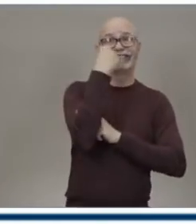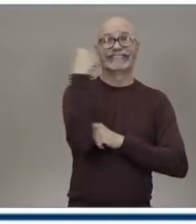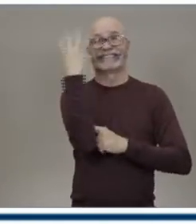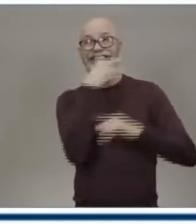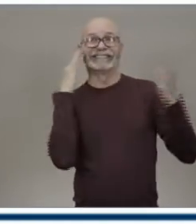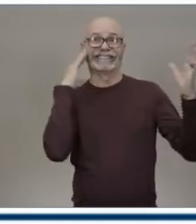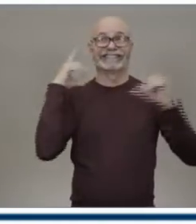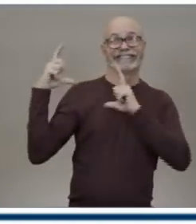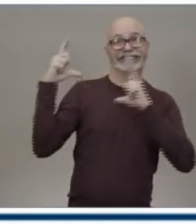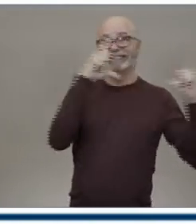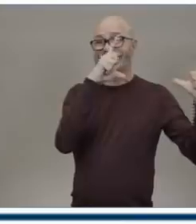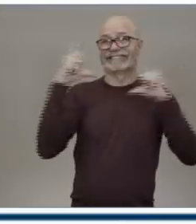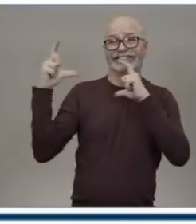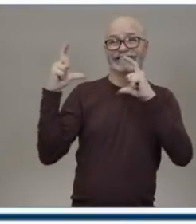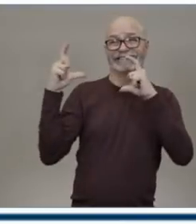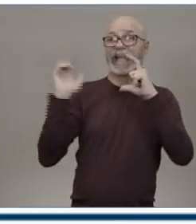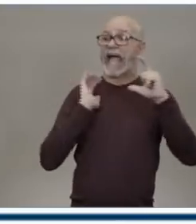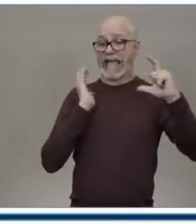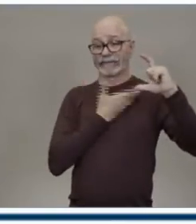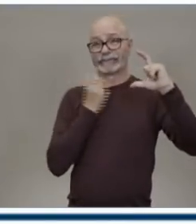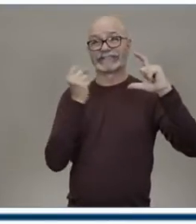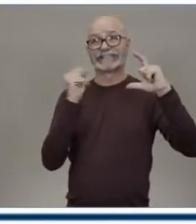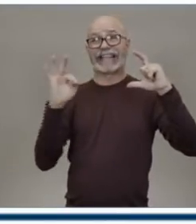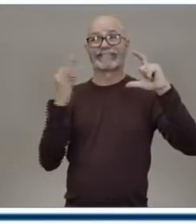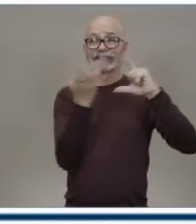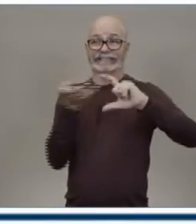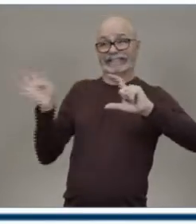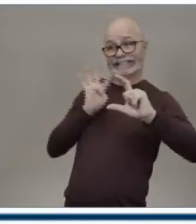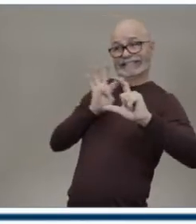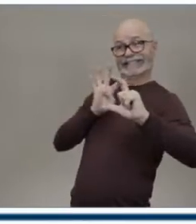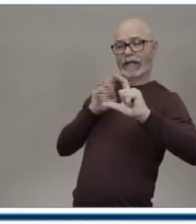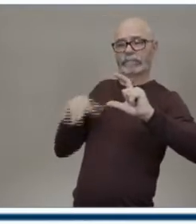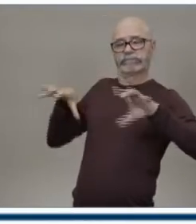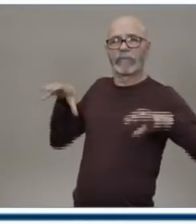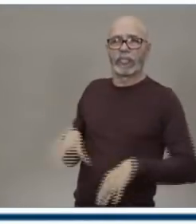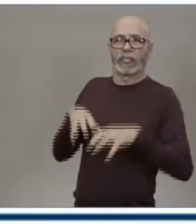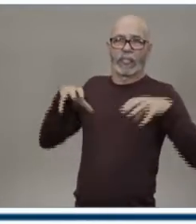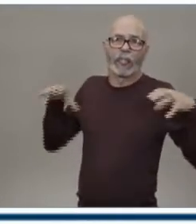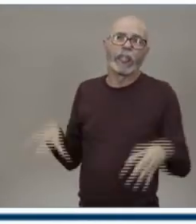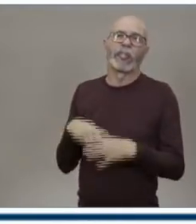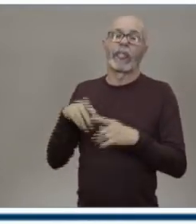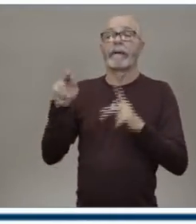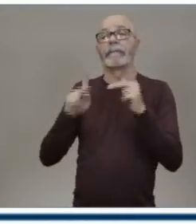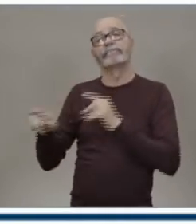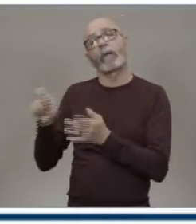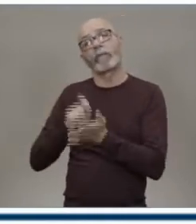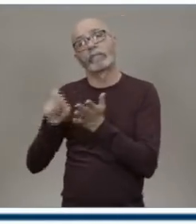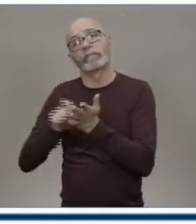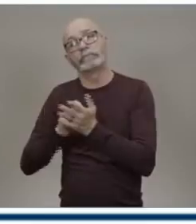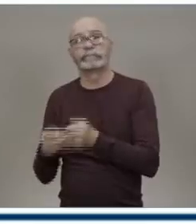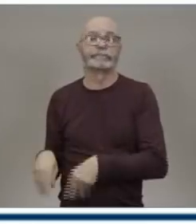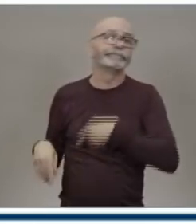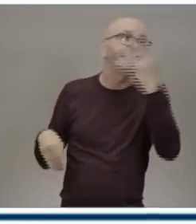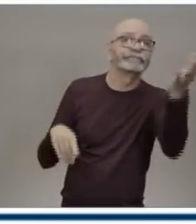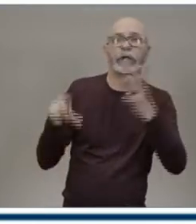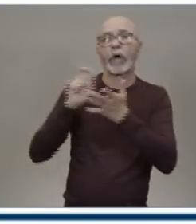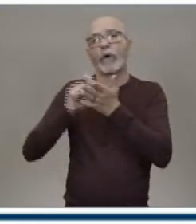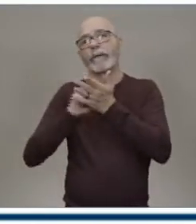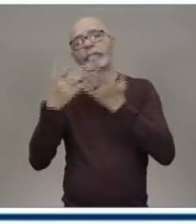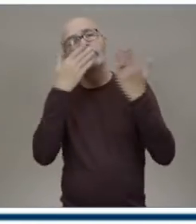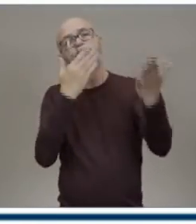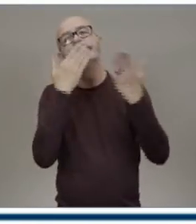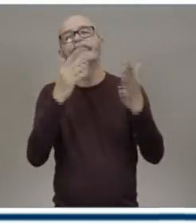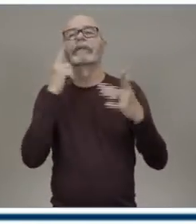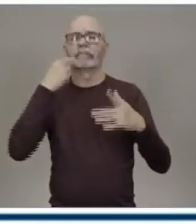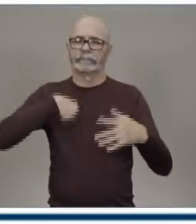been through a tremendous amount, and I want to thank those Nova Scotians who often write me a note and acknowledge the contribution of staff who